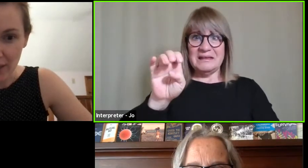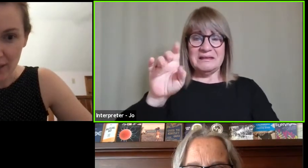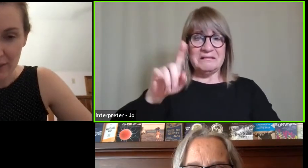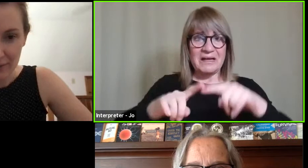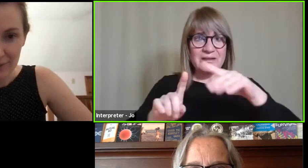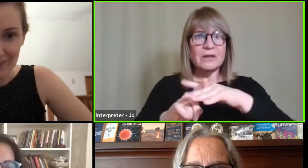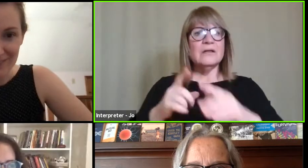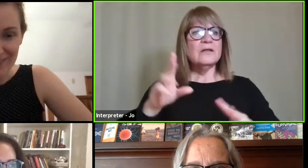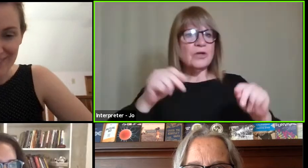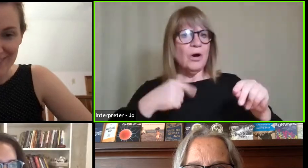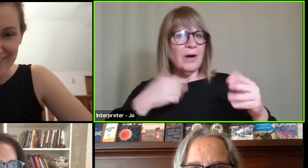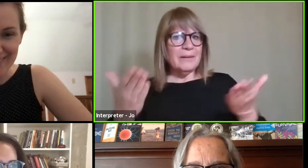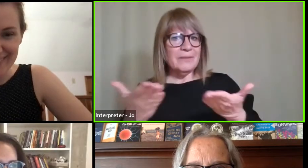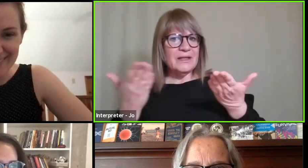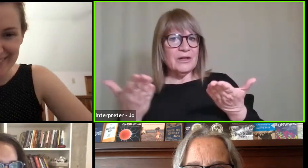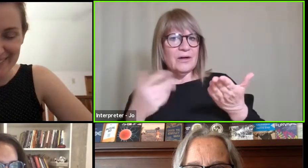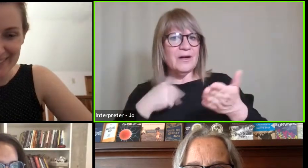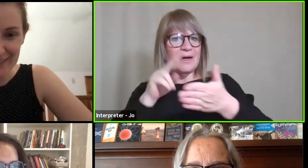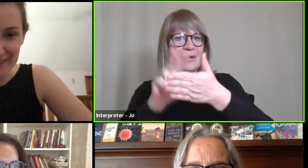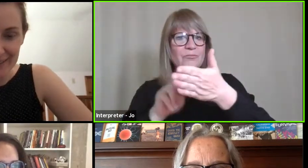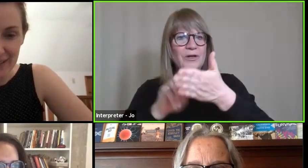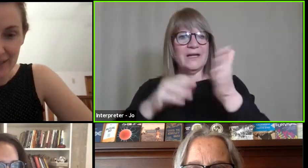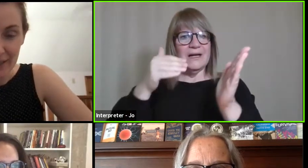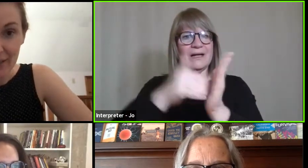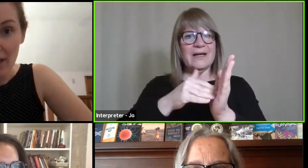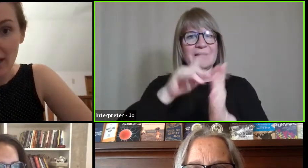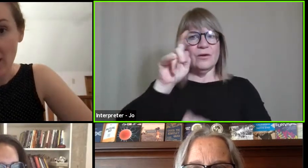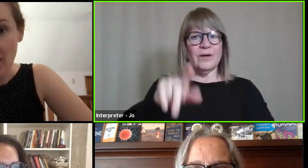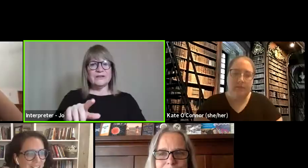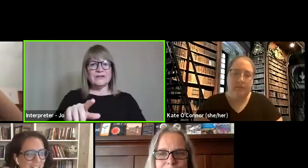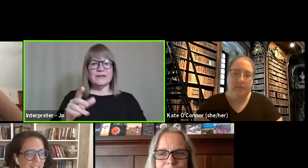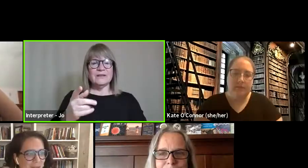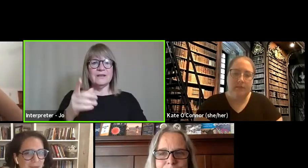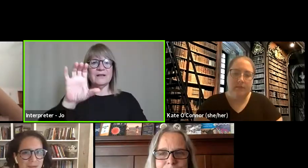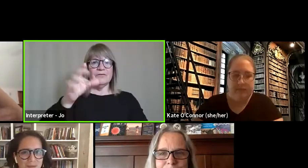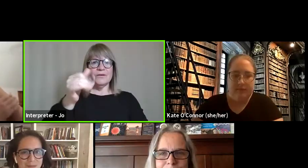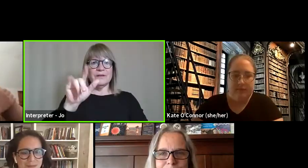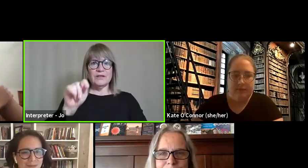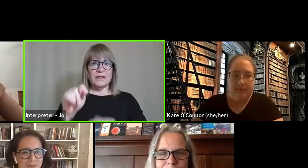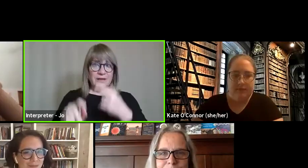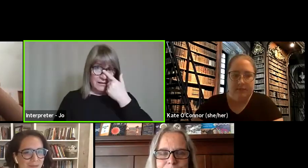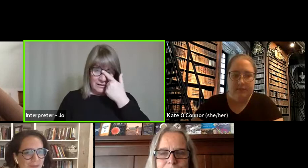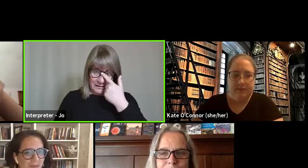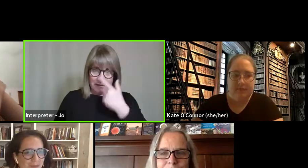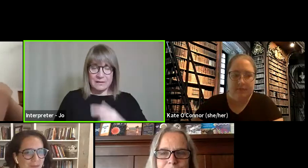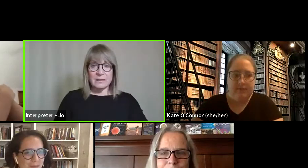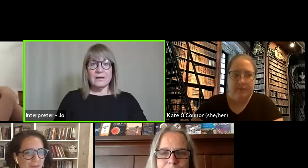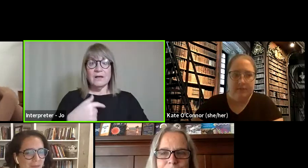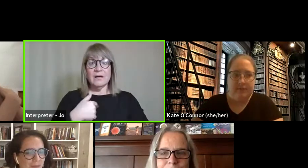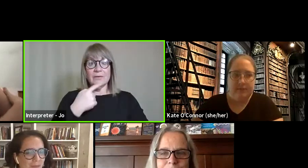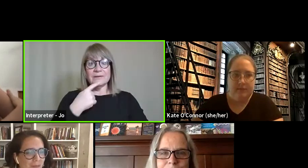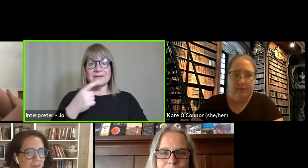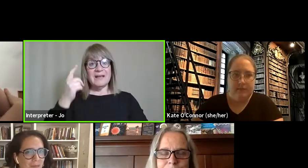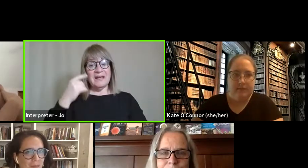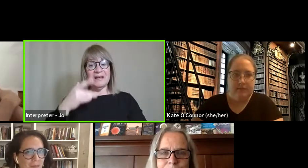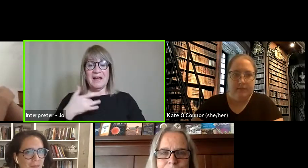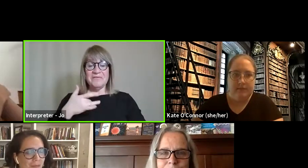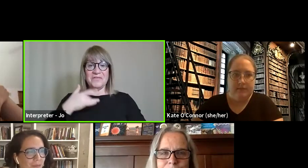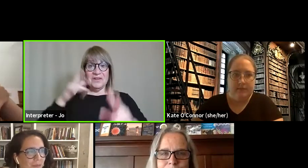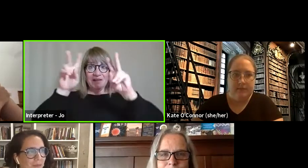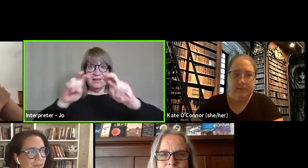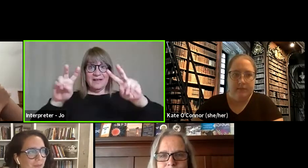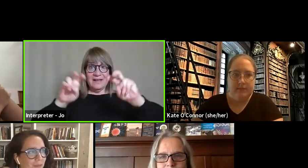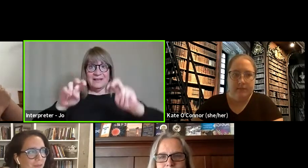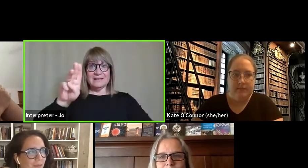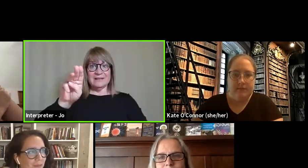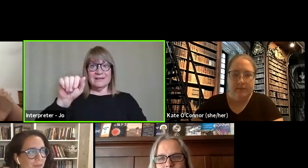i'm here i'm just re re-reading the question in the chat i will say i think the the analysis that that marie